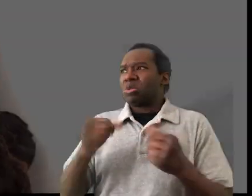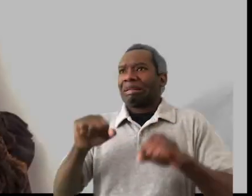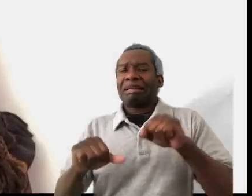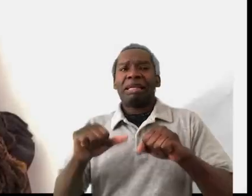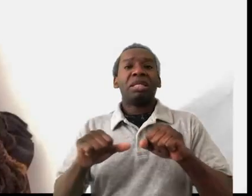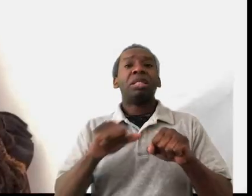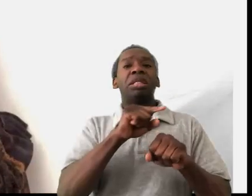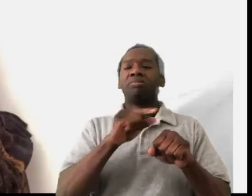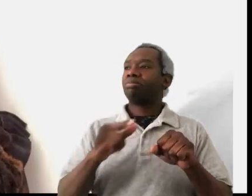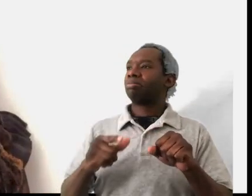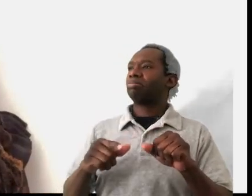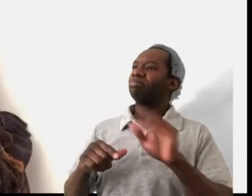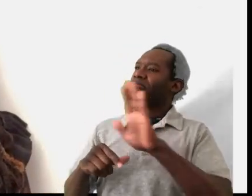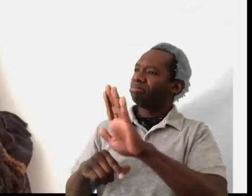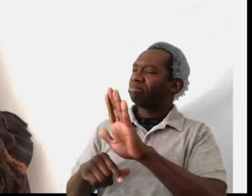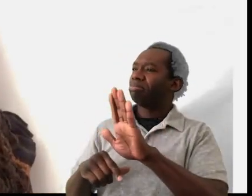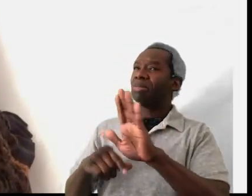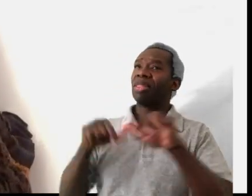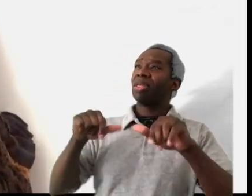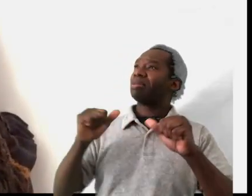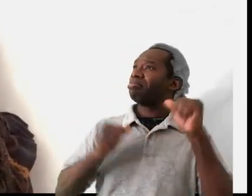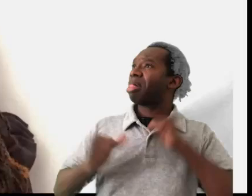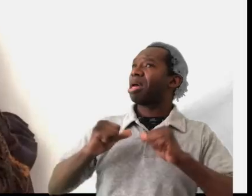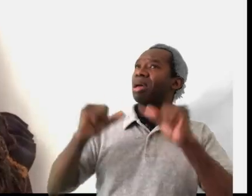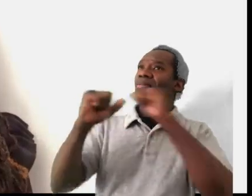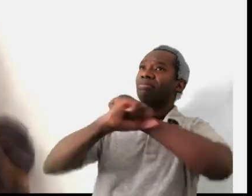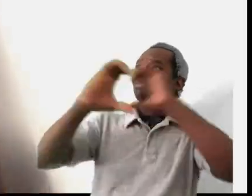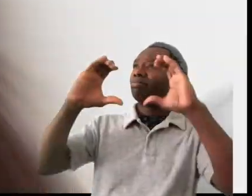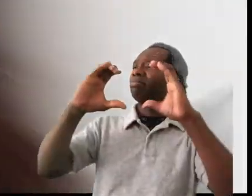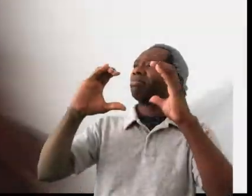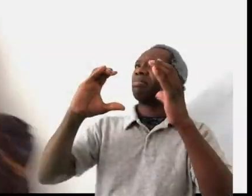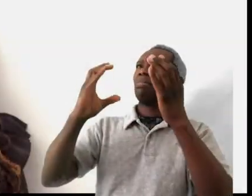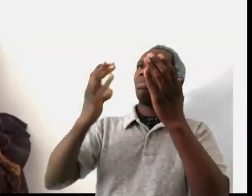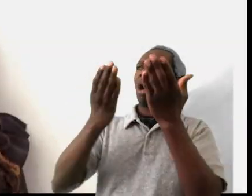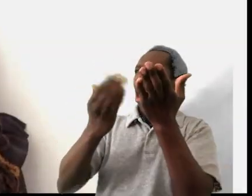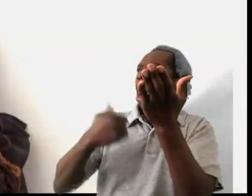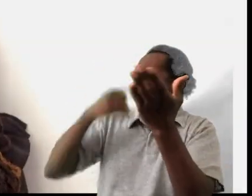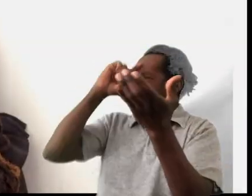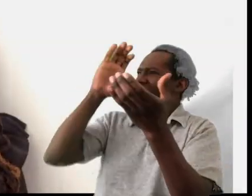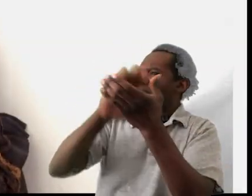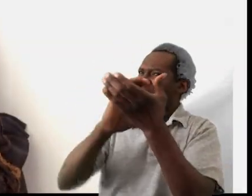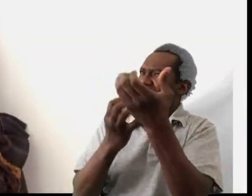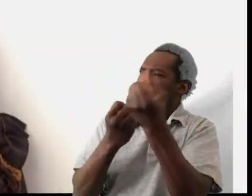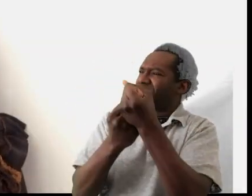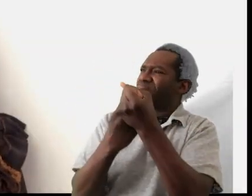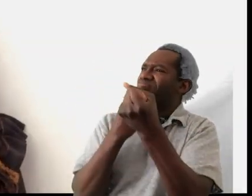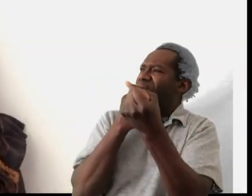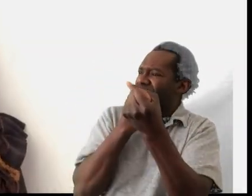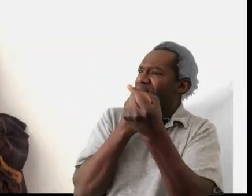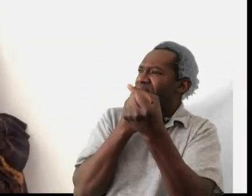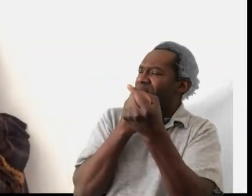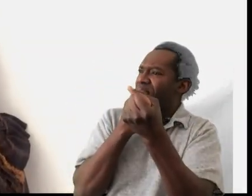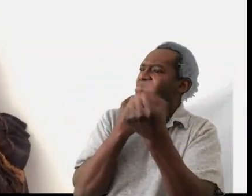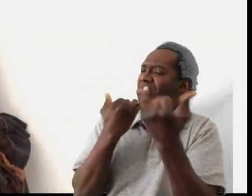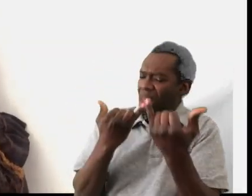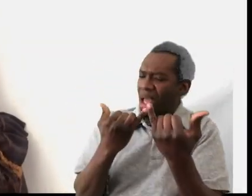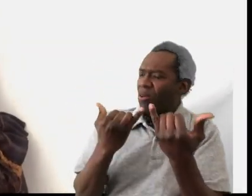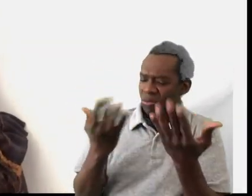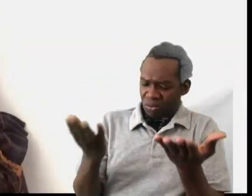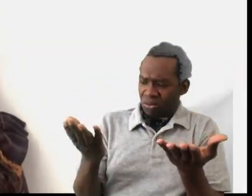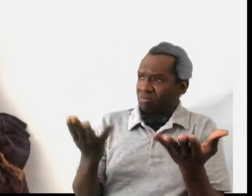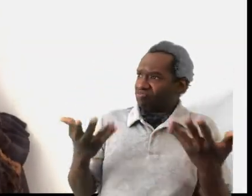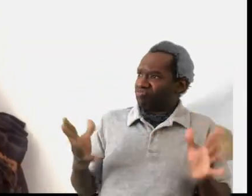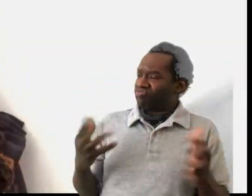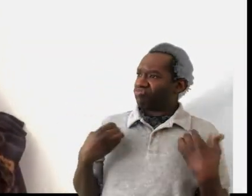My first time working with Johnny Lee, I was so nervous. And Johnny Lee pulled me aside